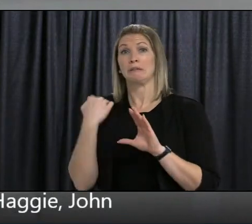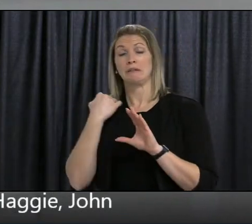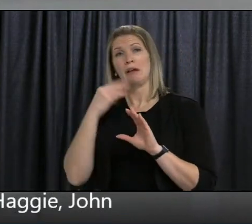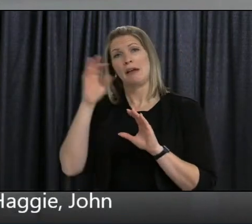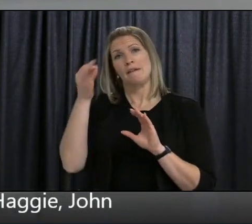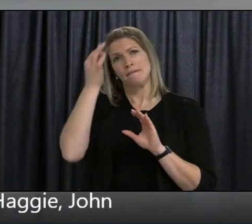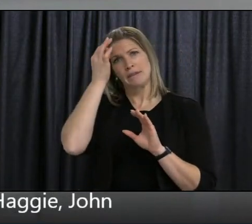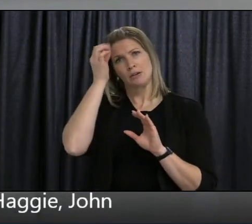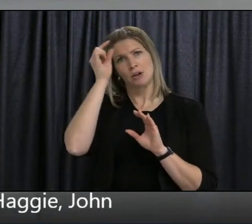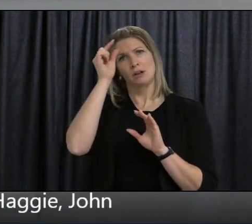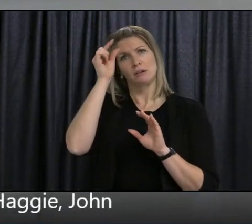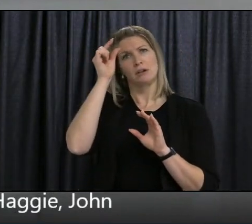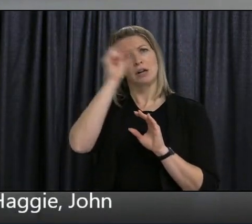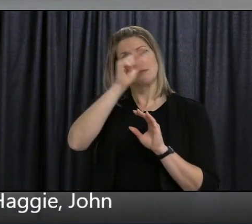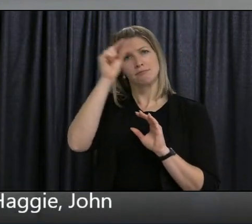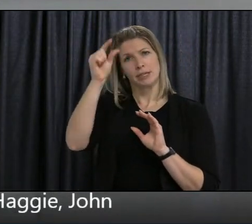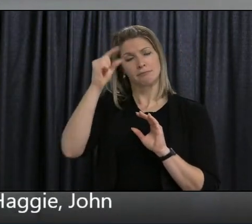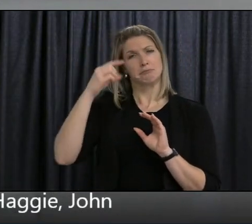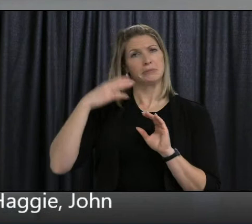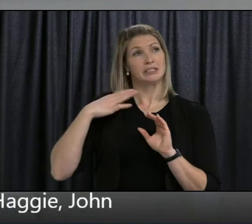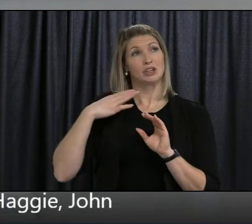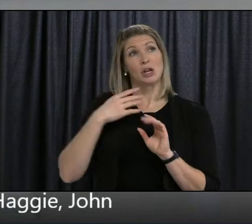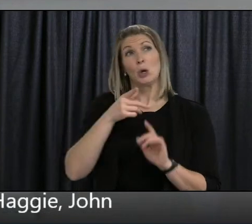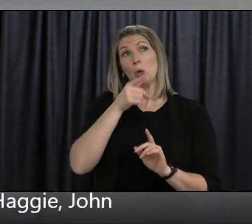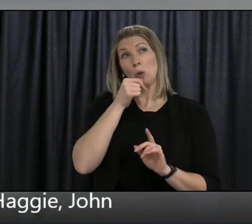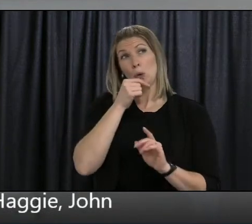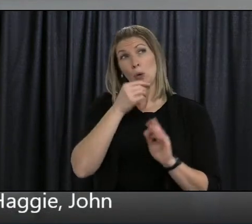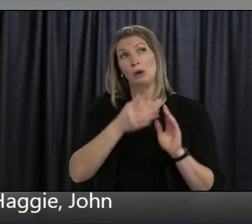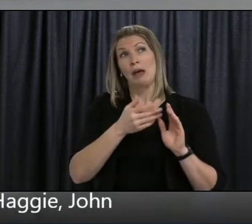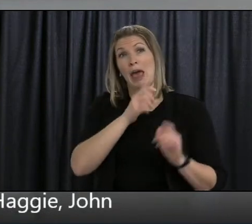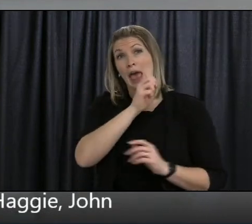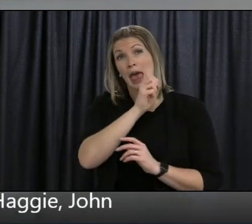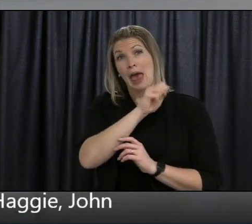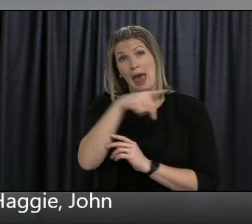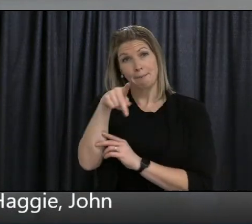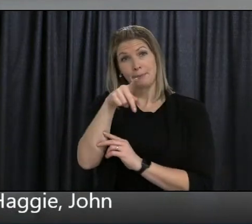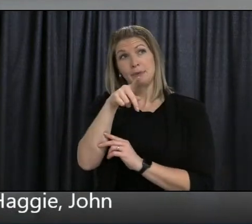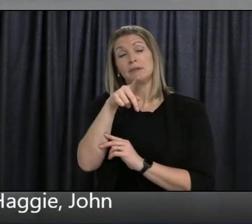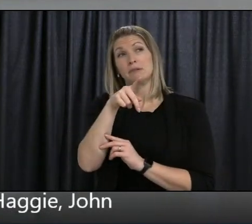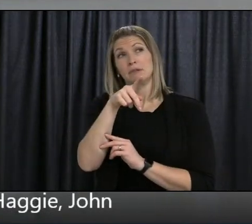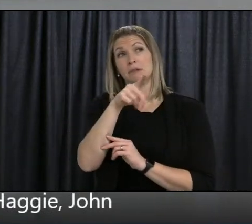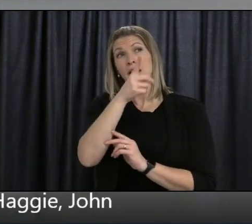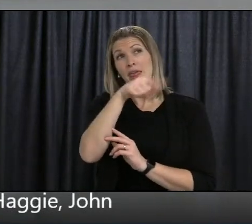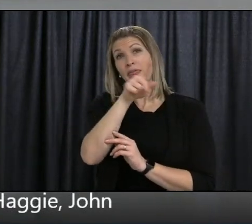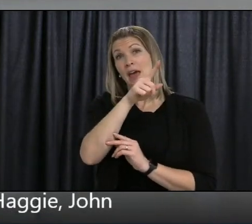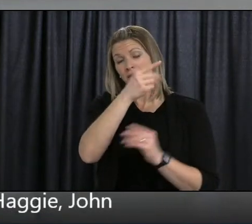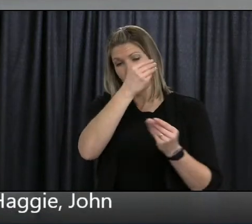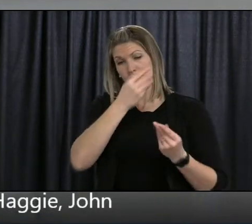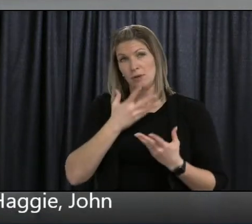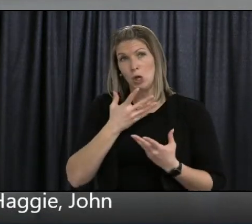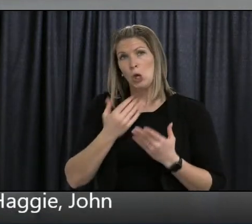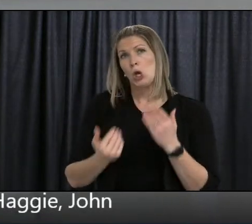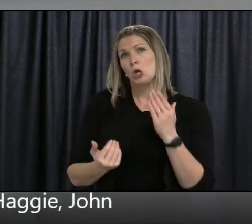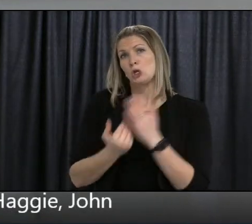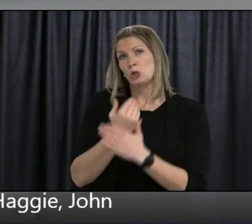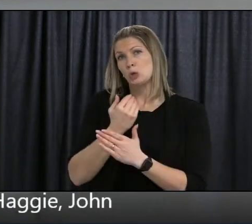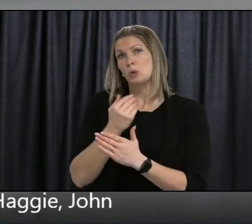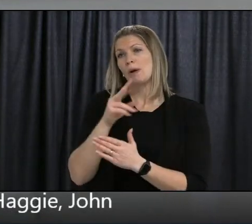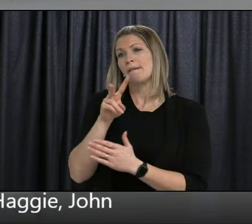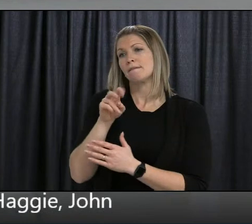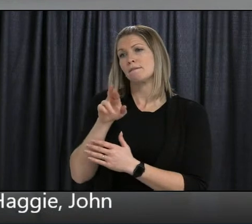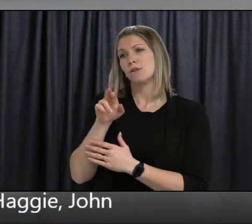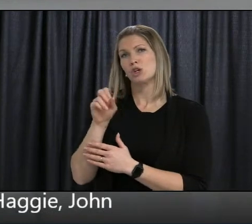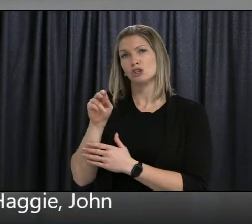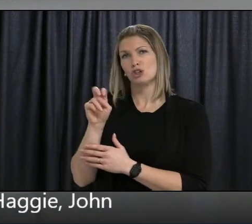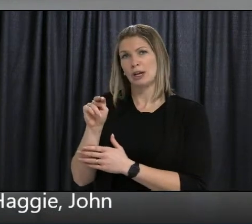Minister responsible for the development of the app. There is a new version, so I would go